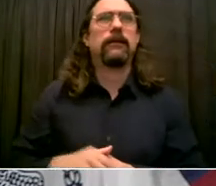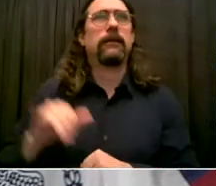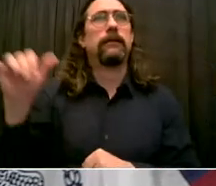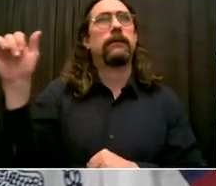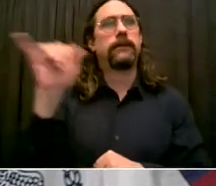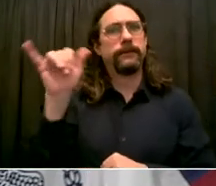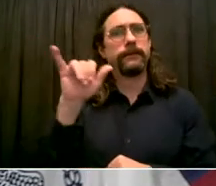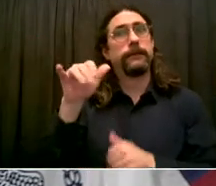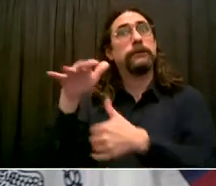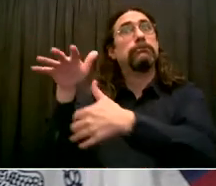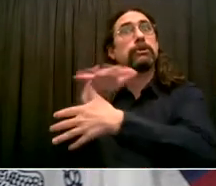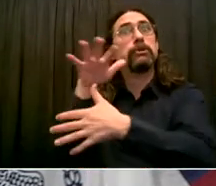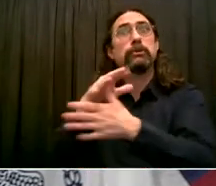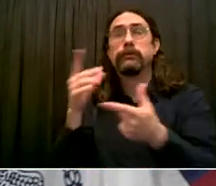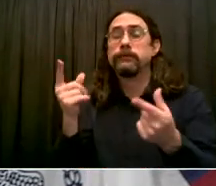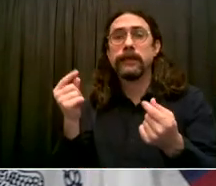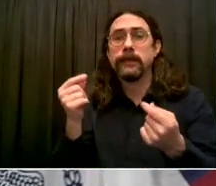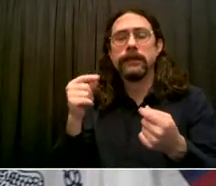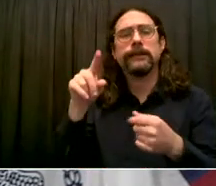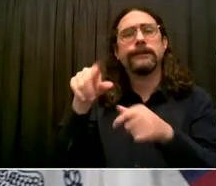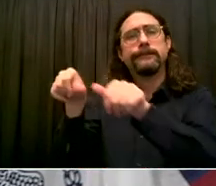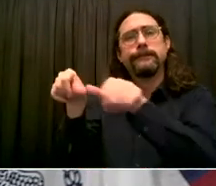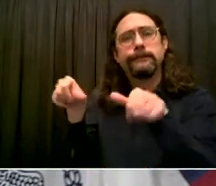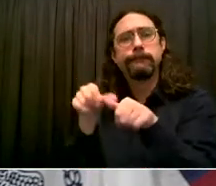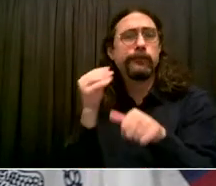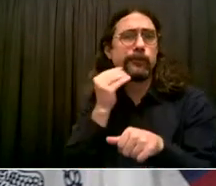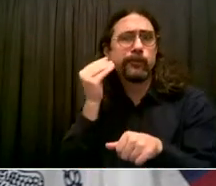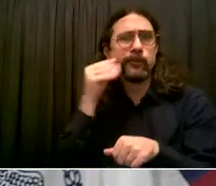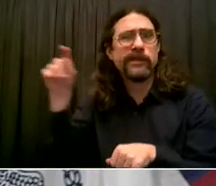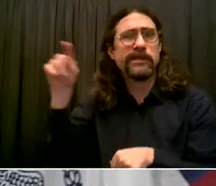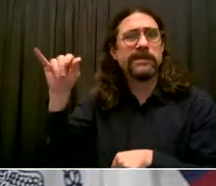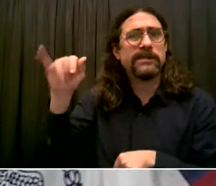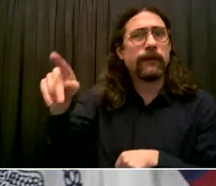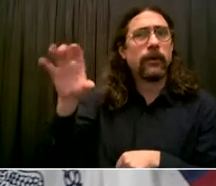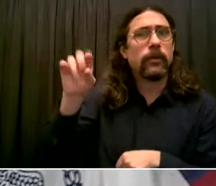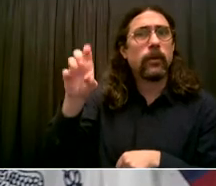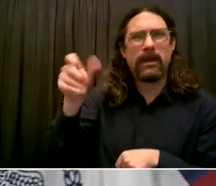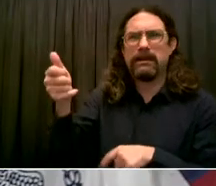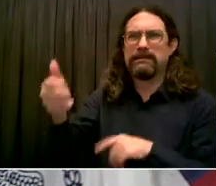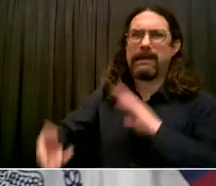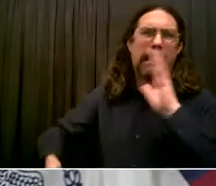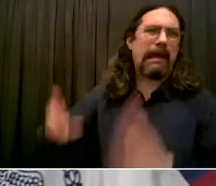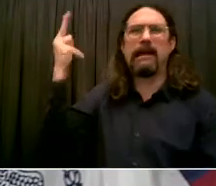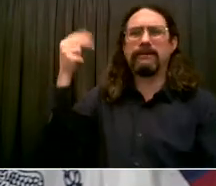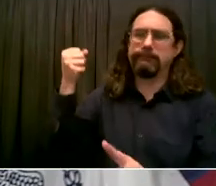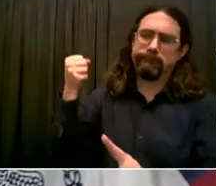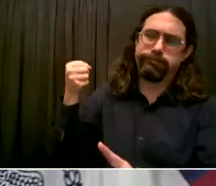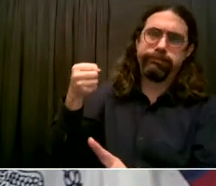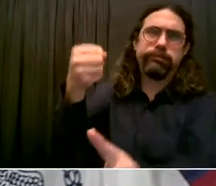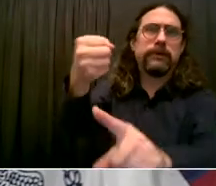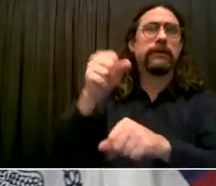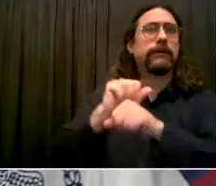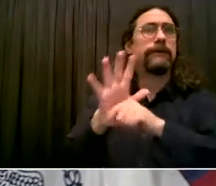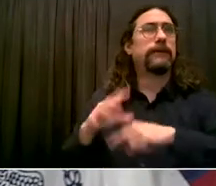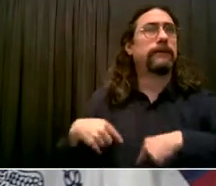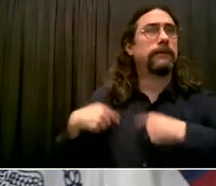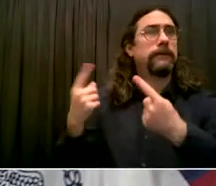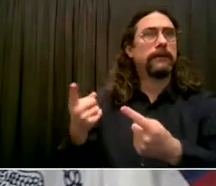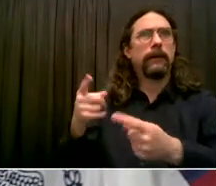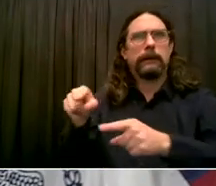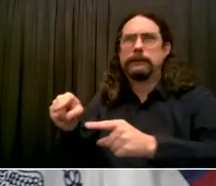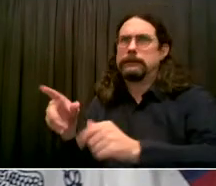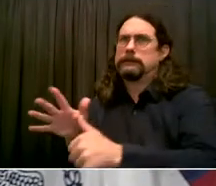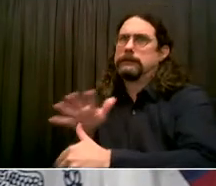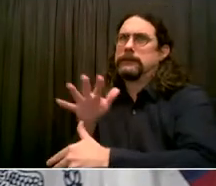results. So that's why we find some of those preference structures are important. But the real goal, Kristen, is to just have more and